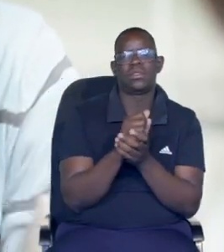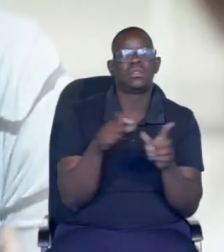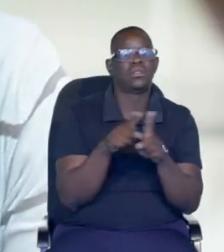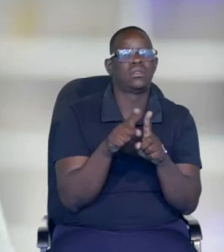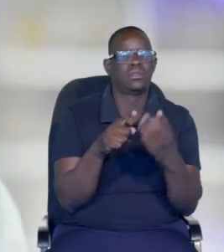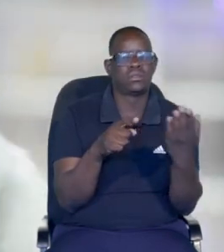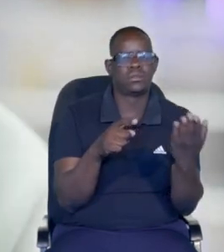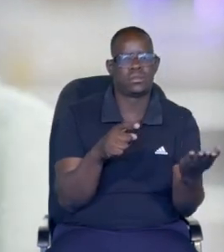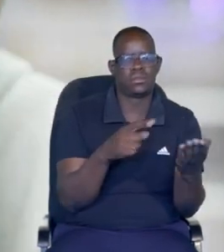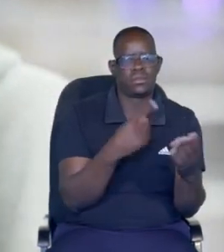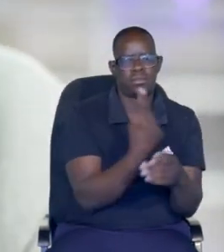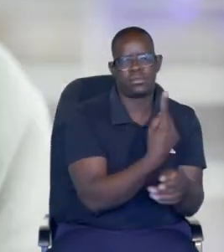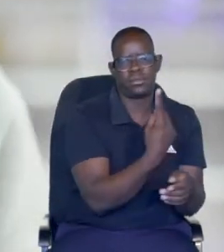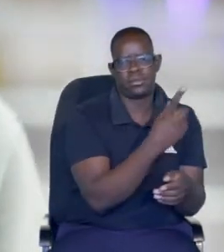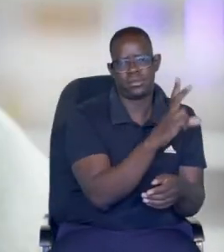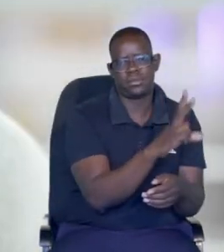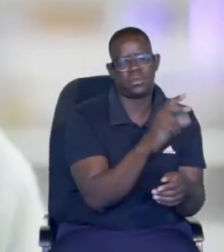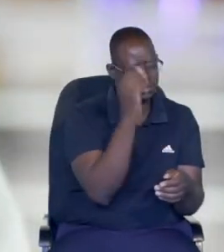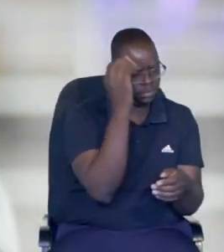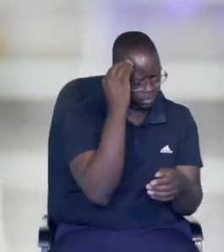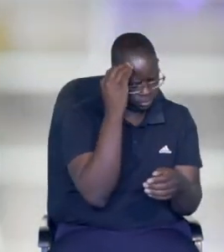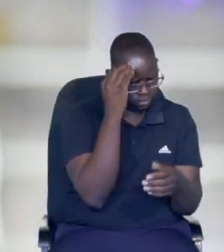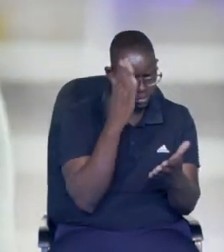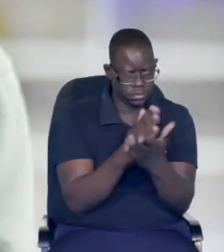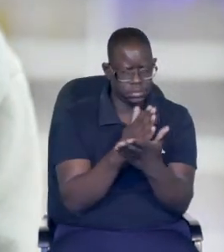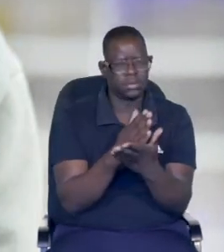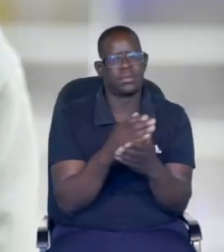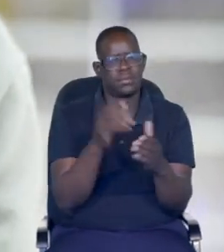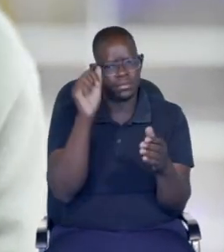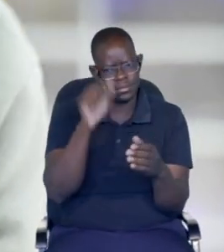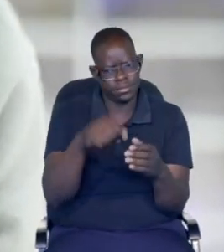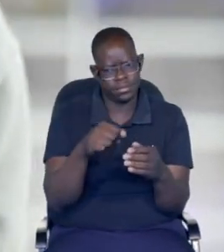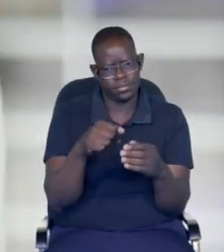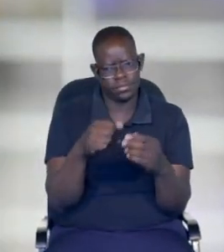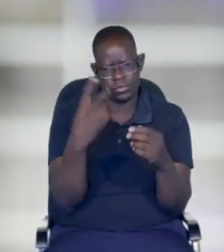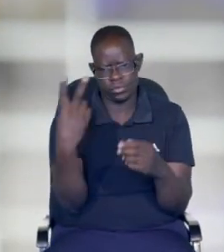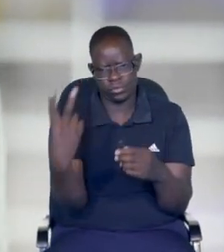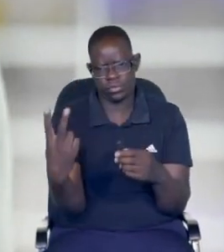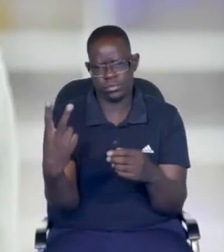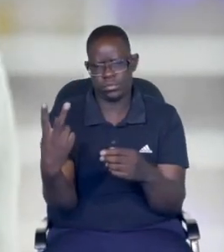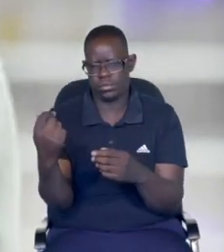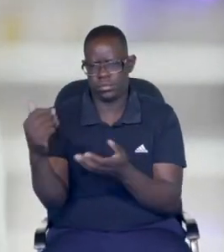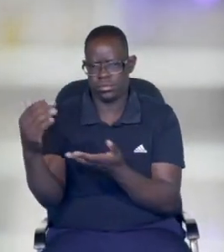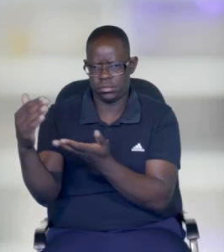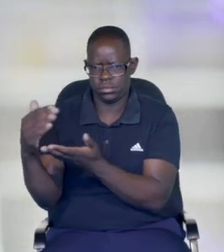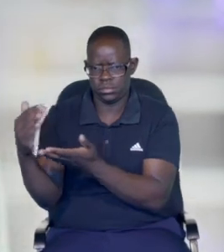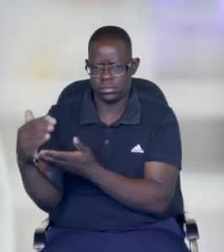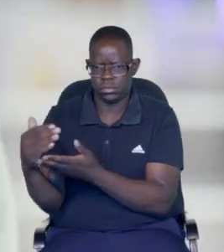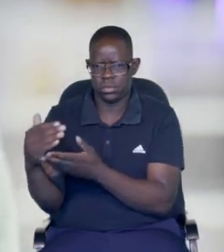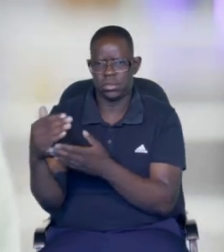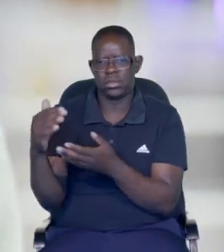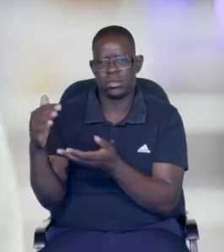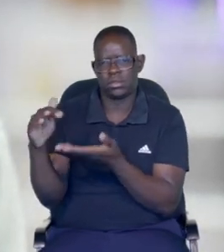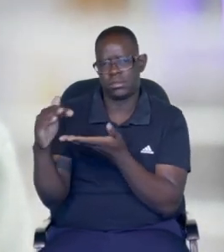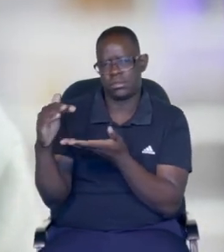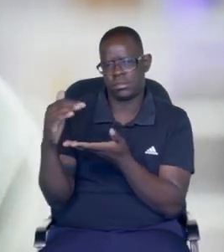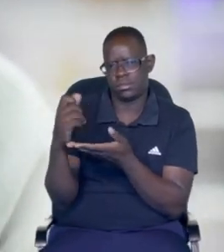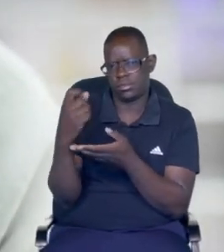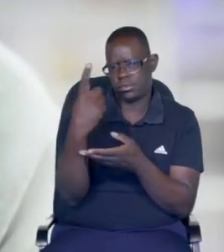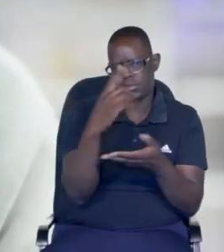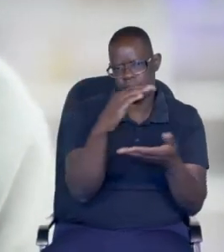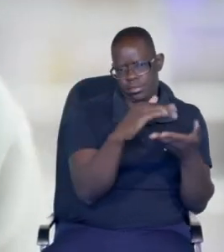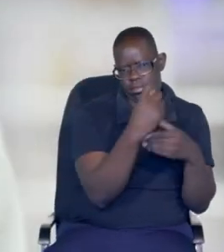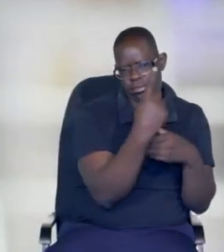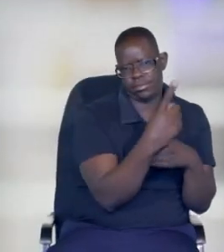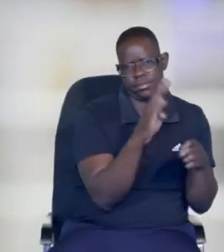trader? Of course, there has to be. It will be two people's money, so capital is available than in one